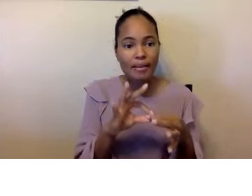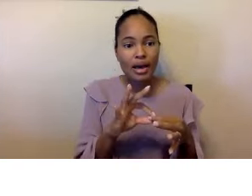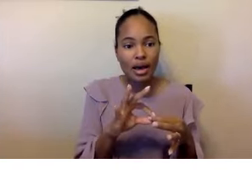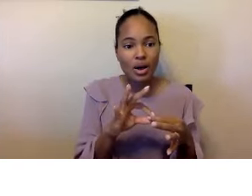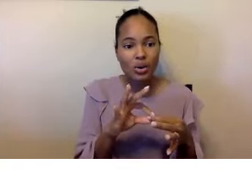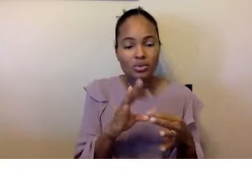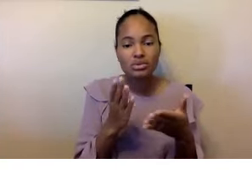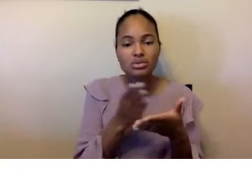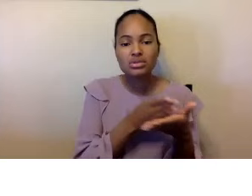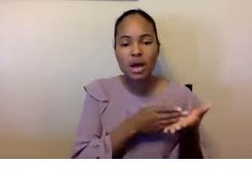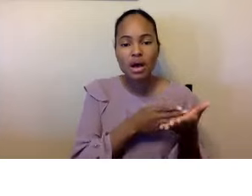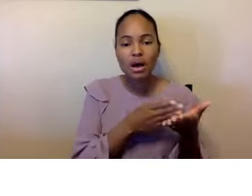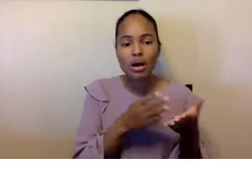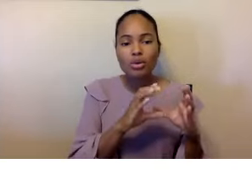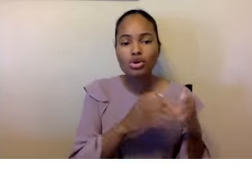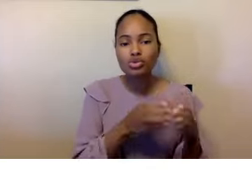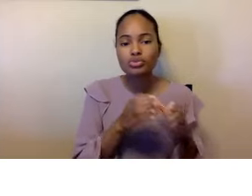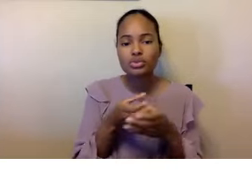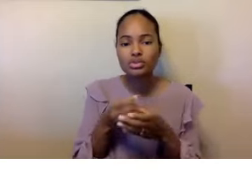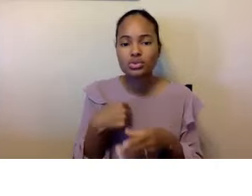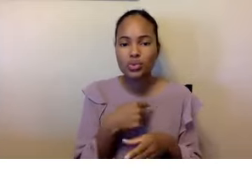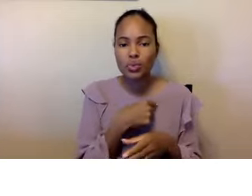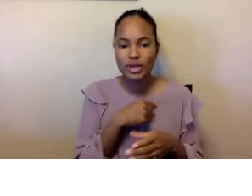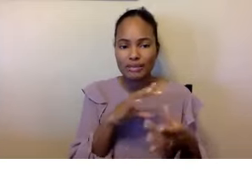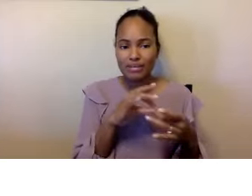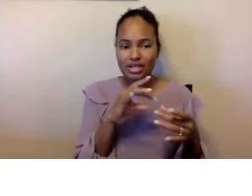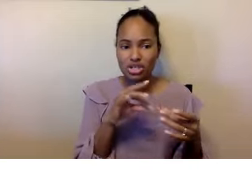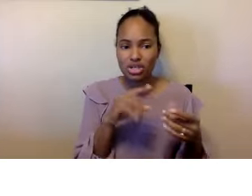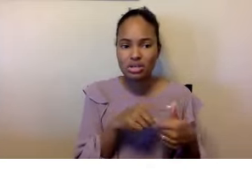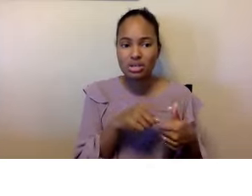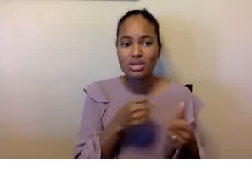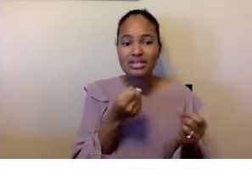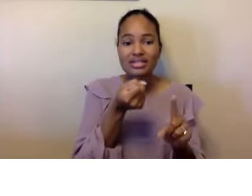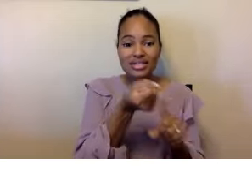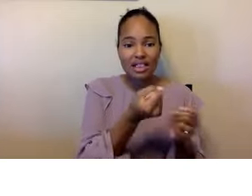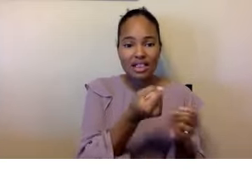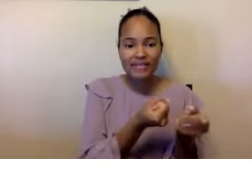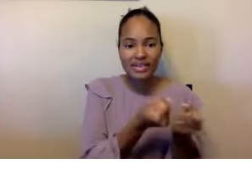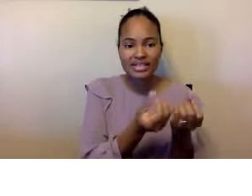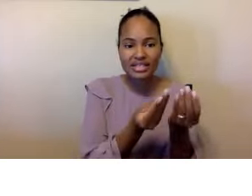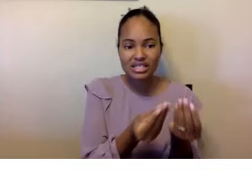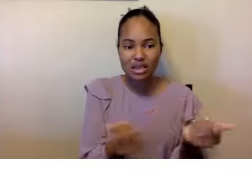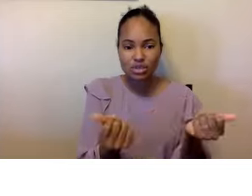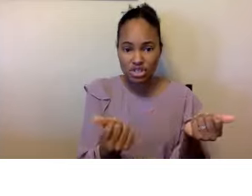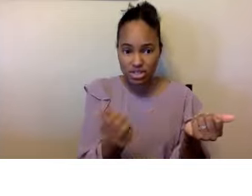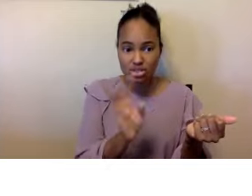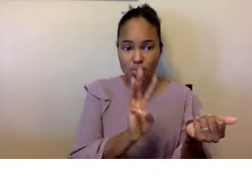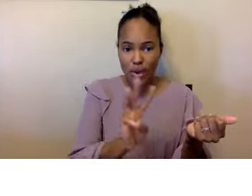some of the groups that we mentioned here, we have self-advocacy solutions. You can find us on our website at